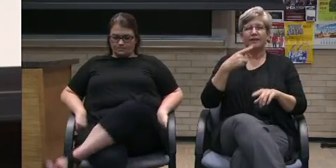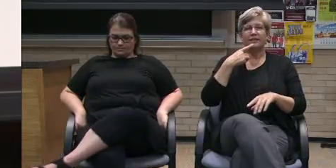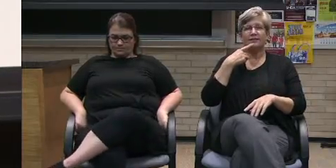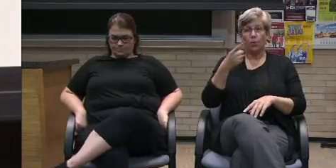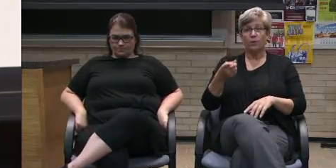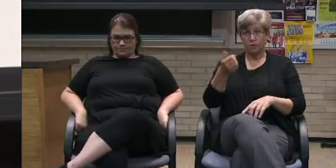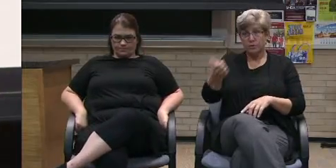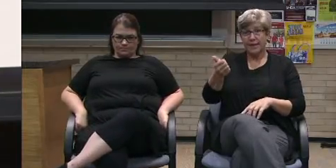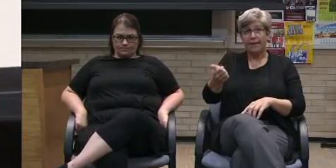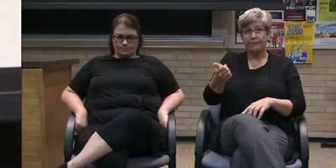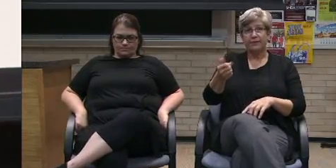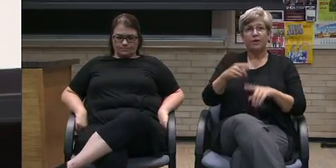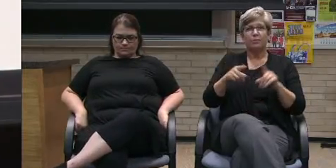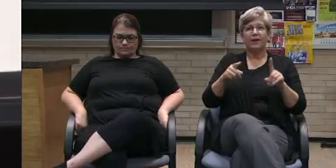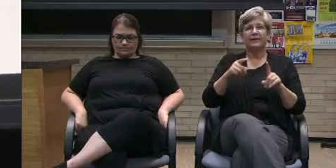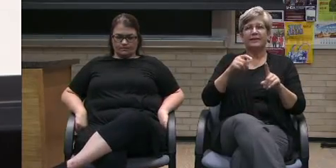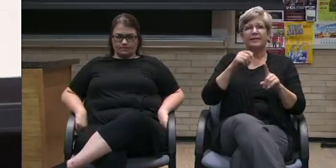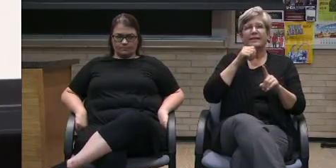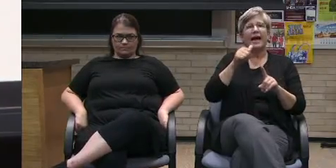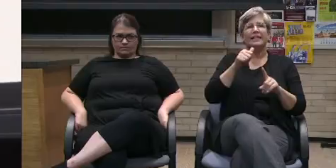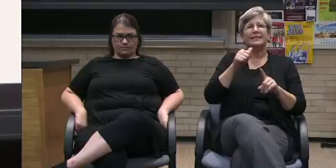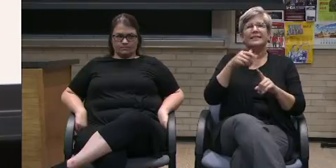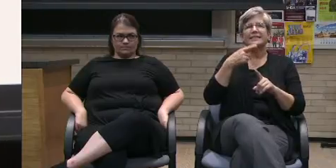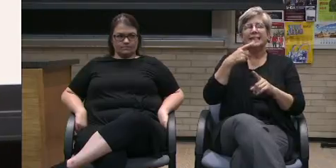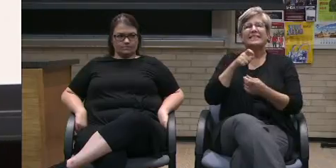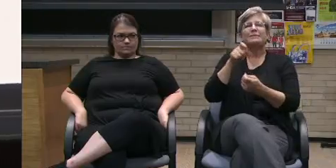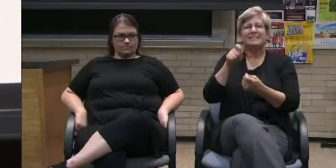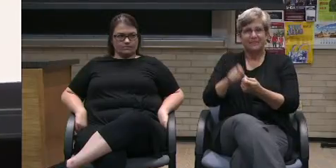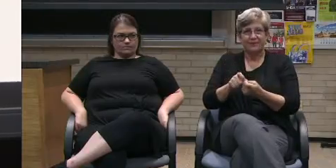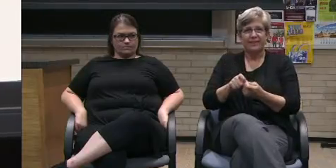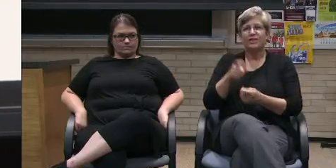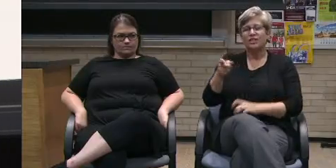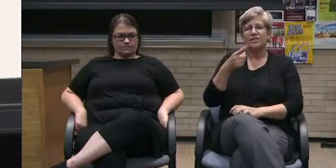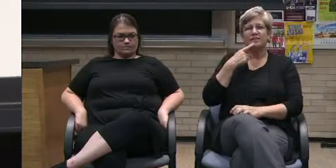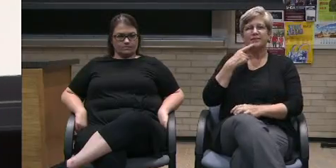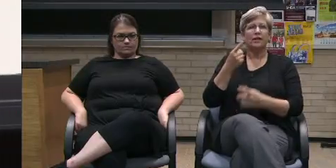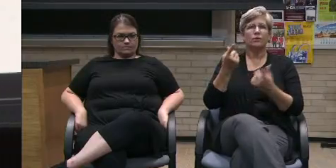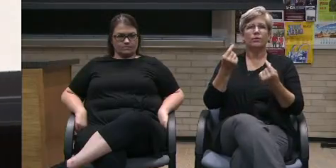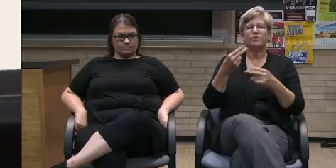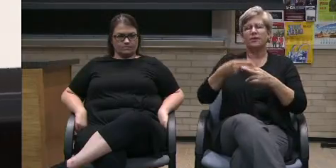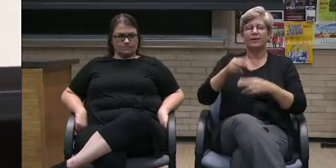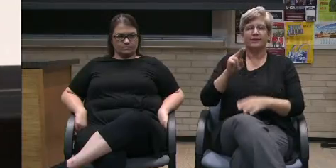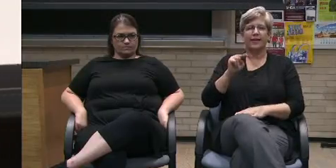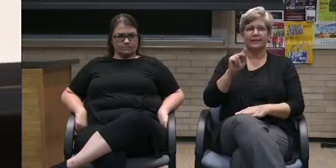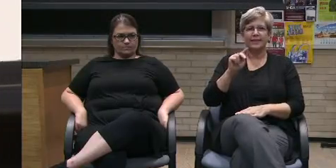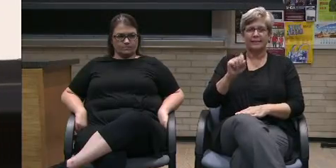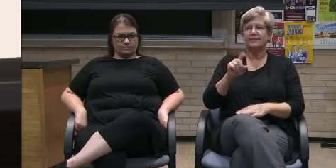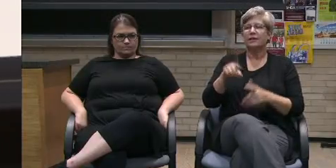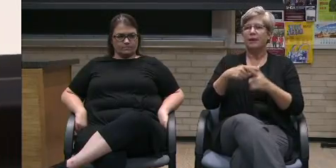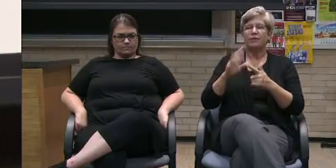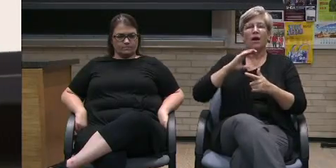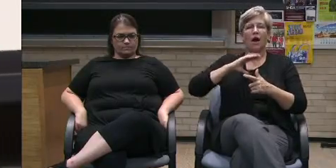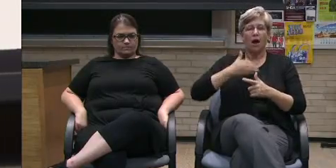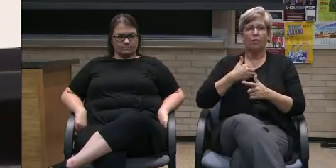herself, but hadn't charged them quite so specifically, and said, what should we do about, it's called MTS, about